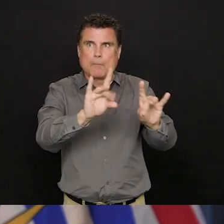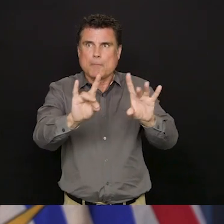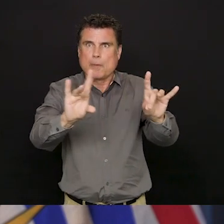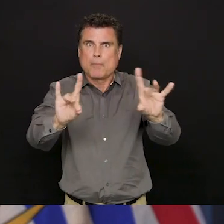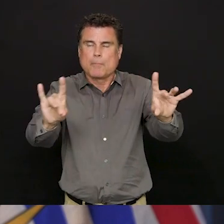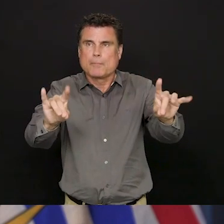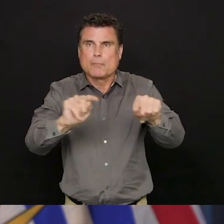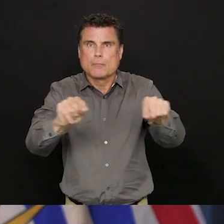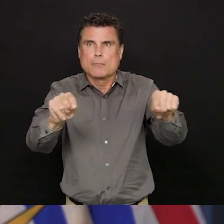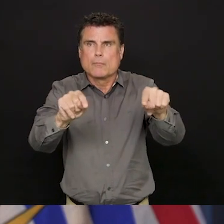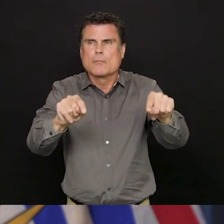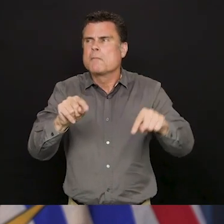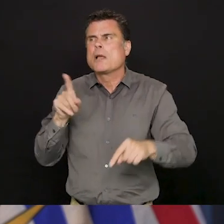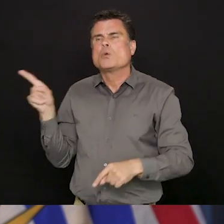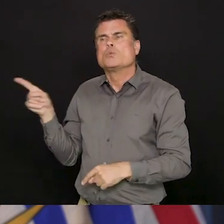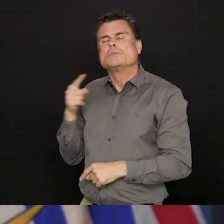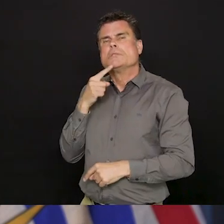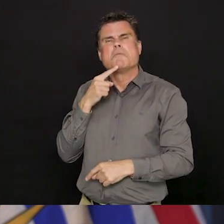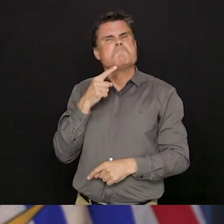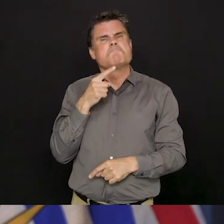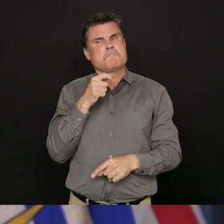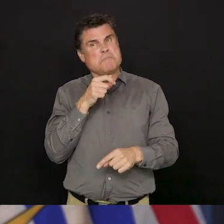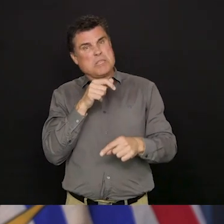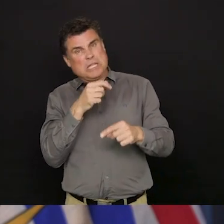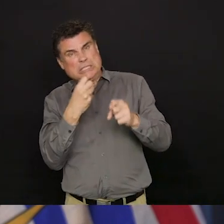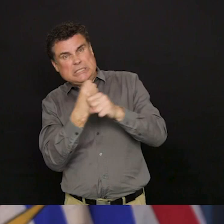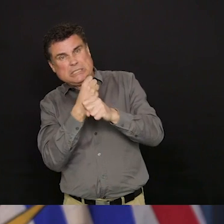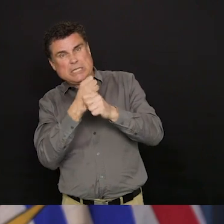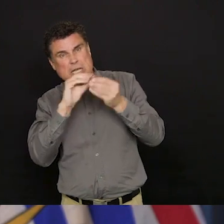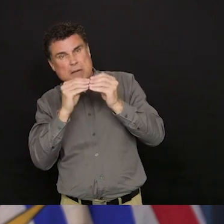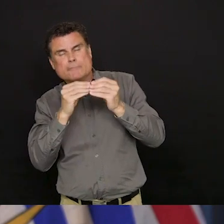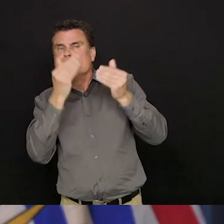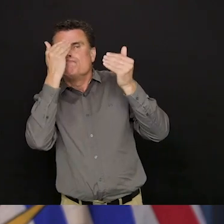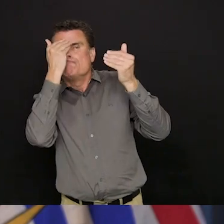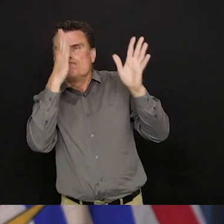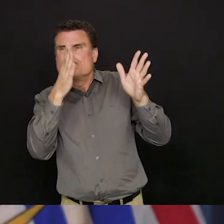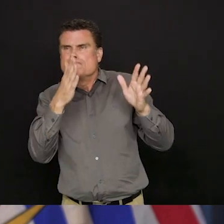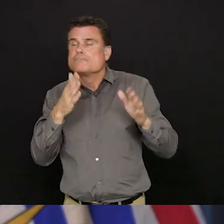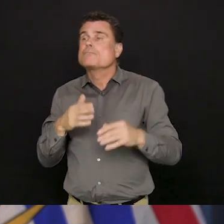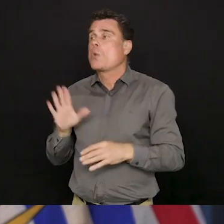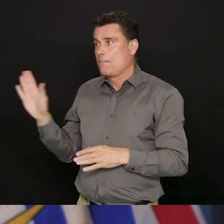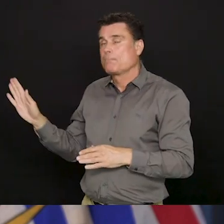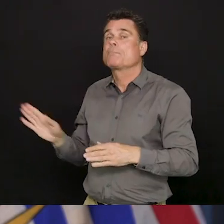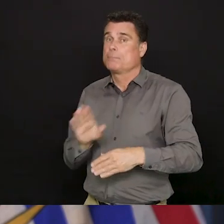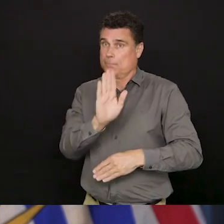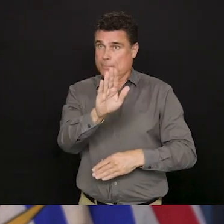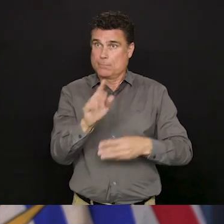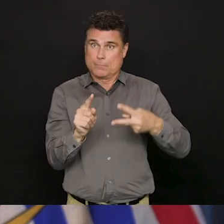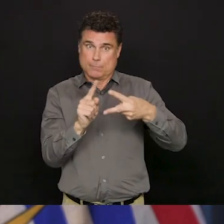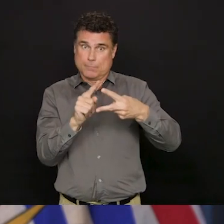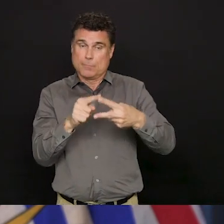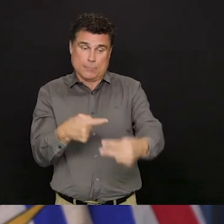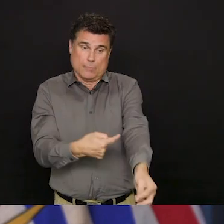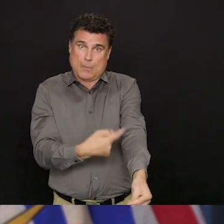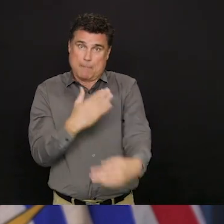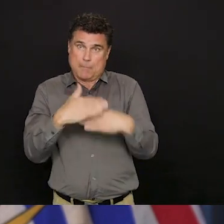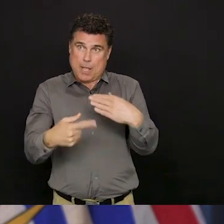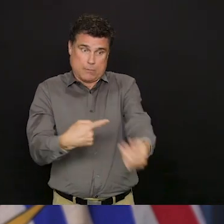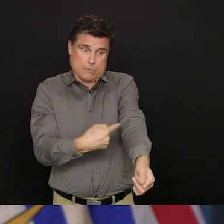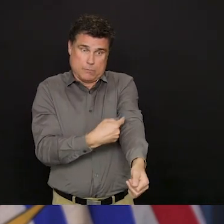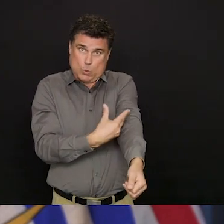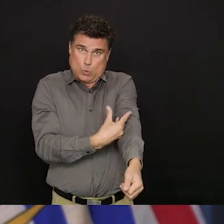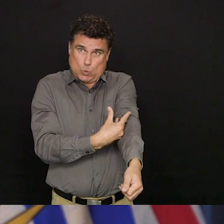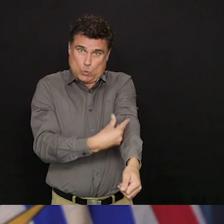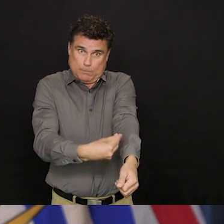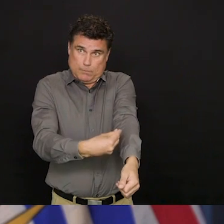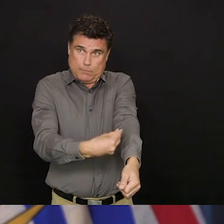Sure. So let's start with the serology testing. And I will note that there's been quite a lot of discussion in the